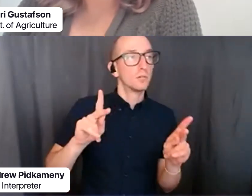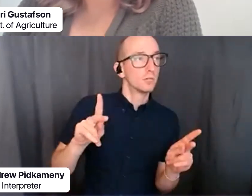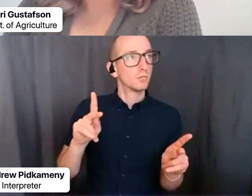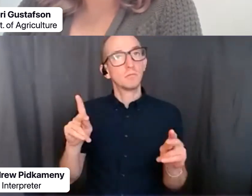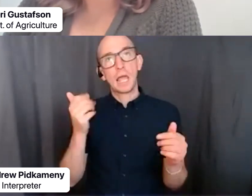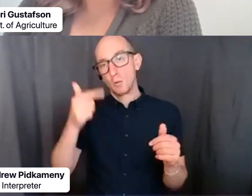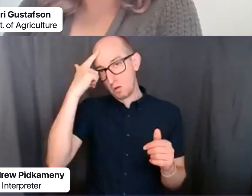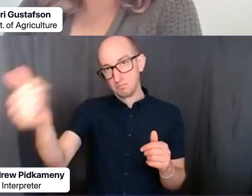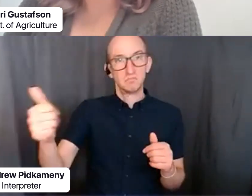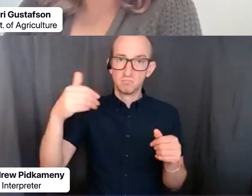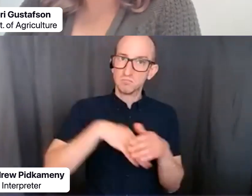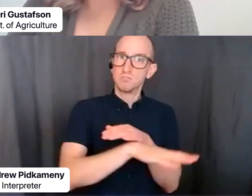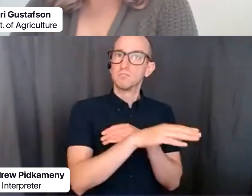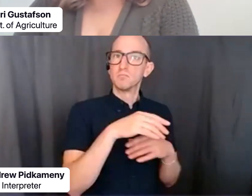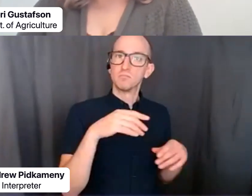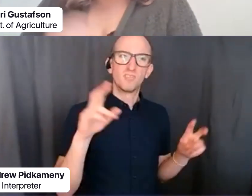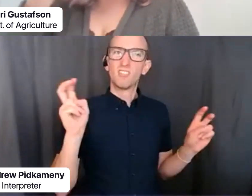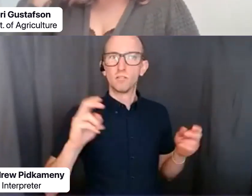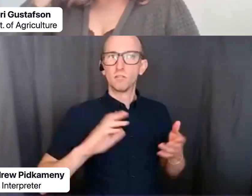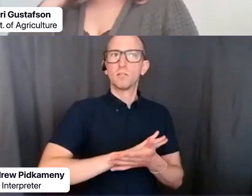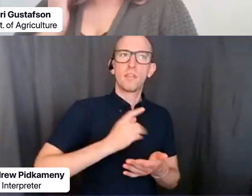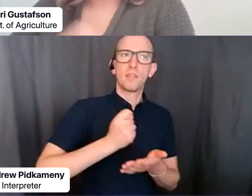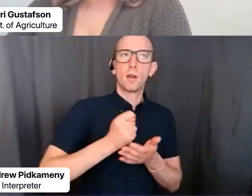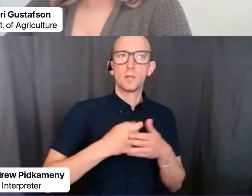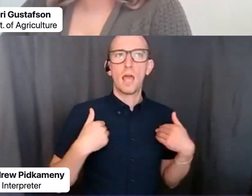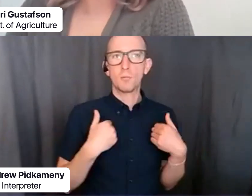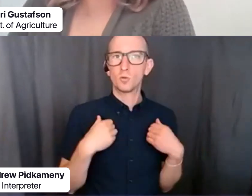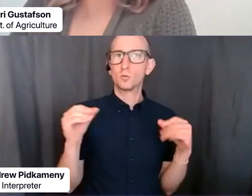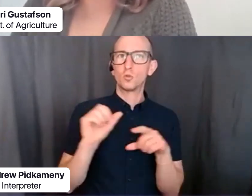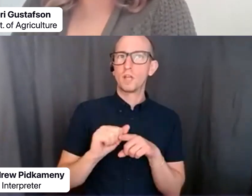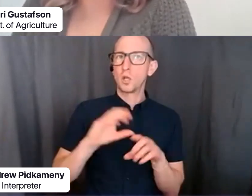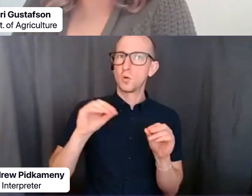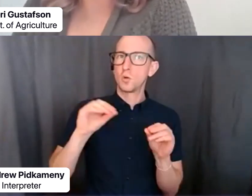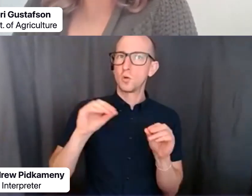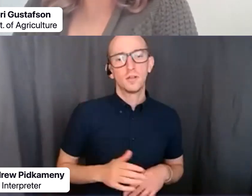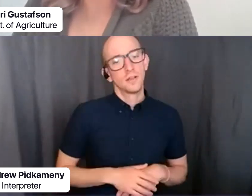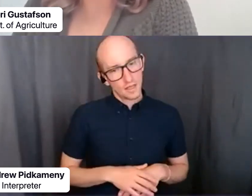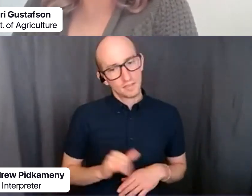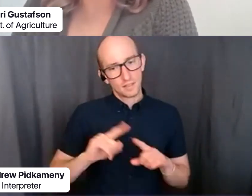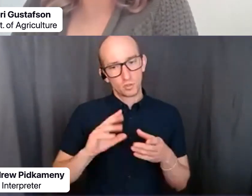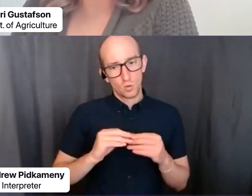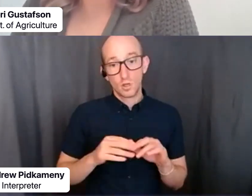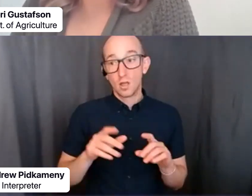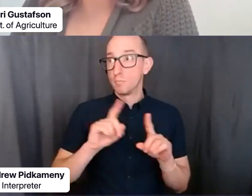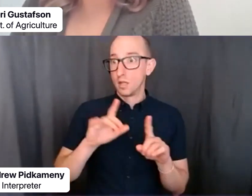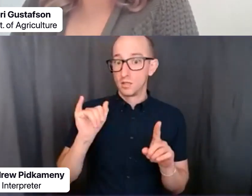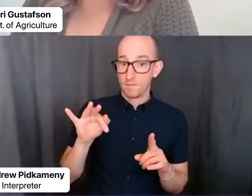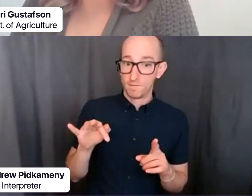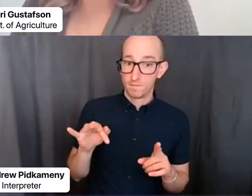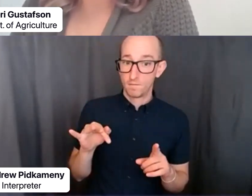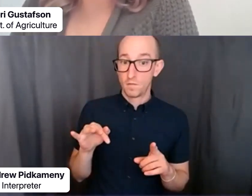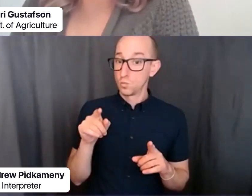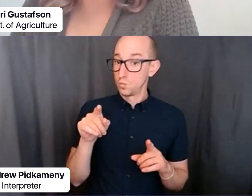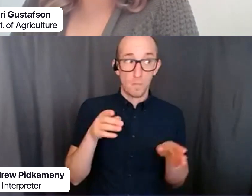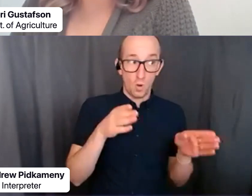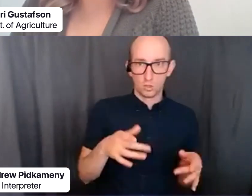another patron who was concerned about that, or who was trying to bring their own dog, saying, these other people will bring their dog. You could let them know